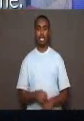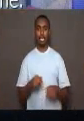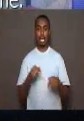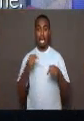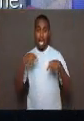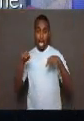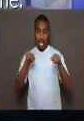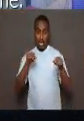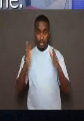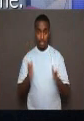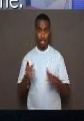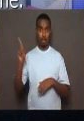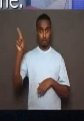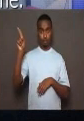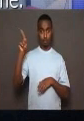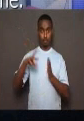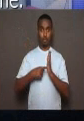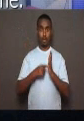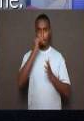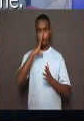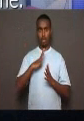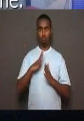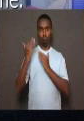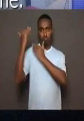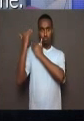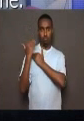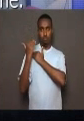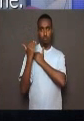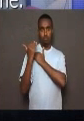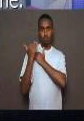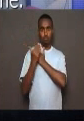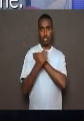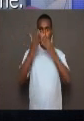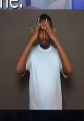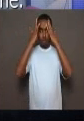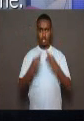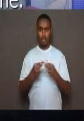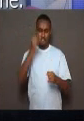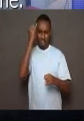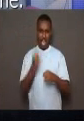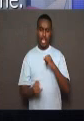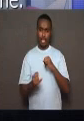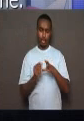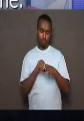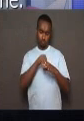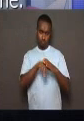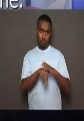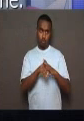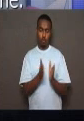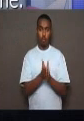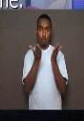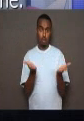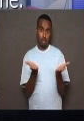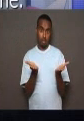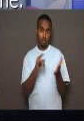An editor is a person who is in charge of and determines the final content of a